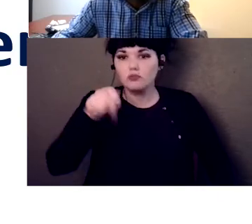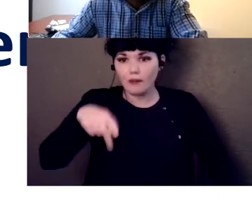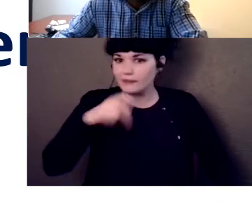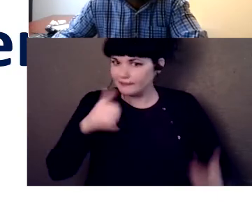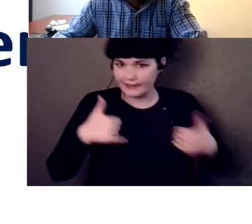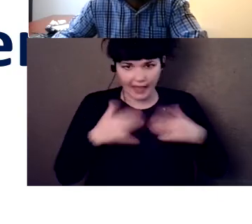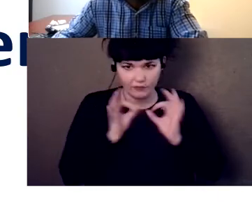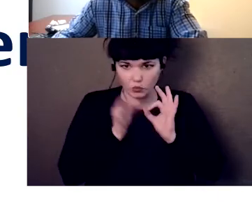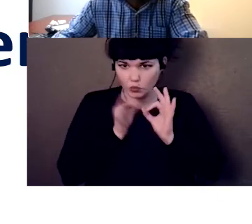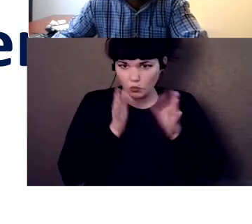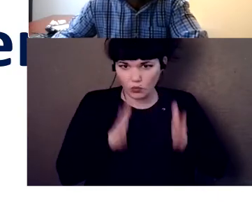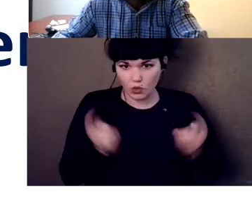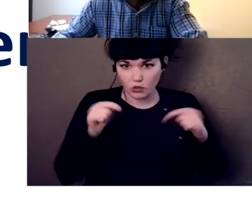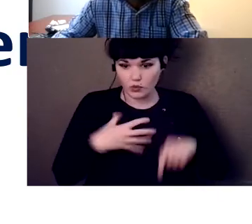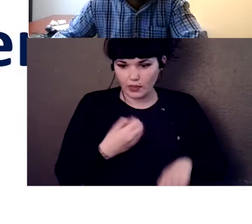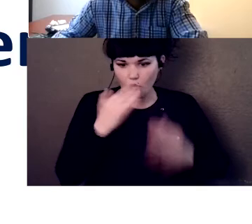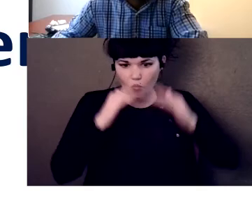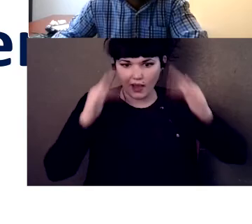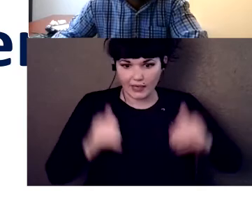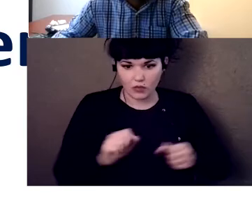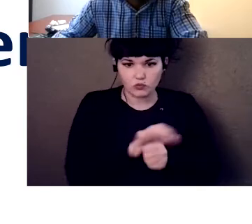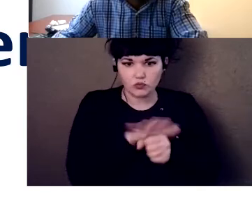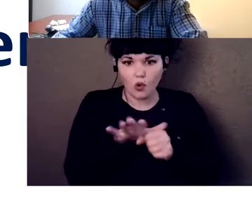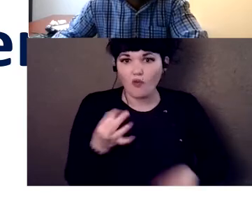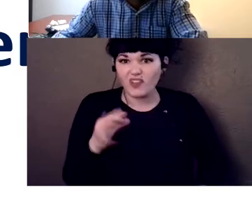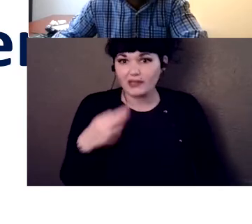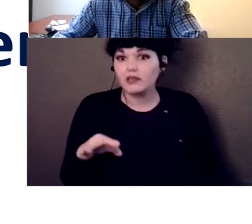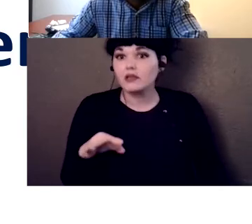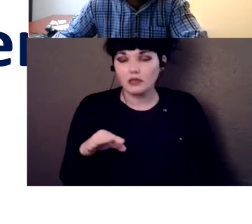White House COVID-19 briefings. This injunction relied